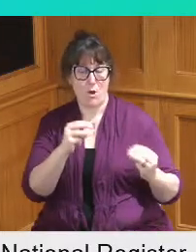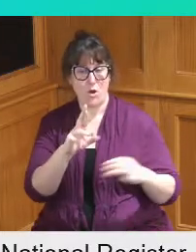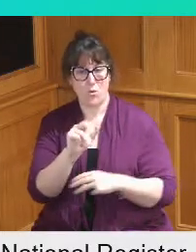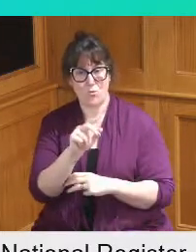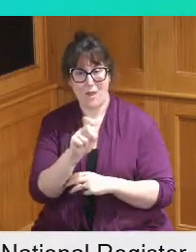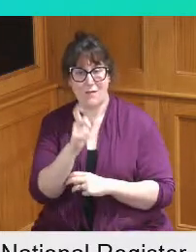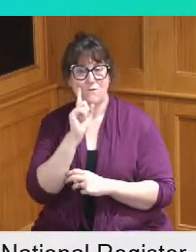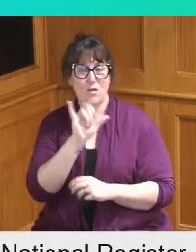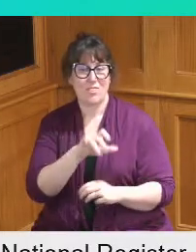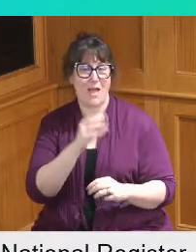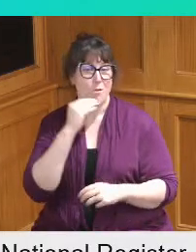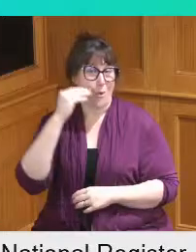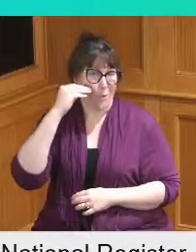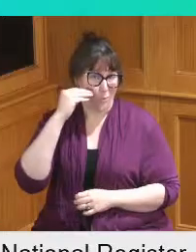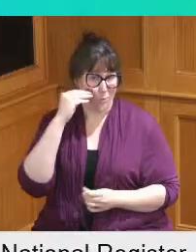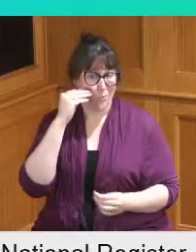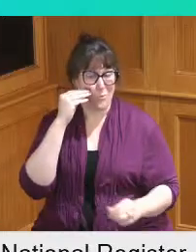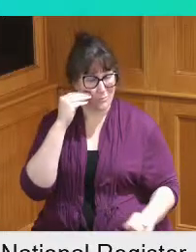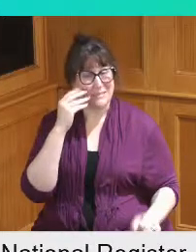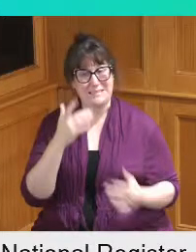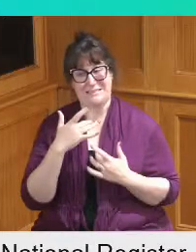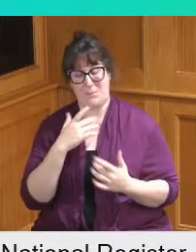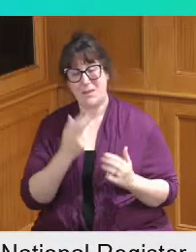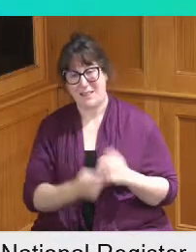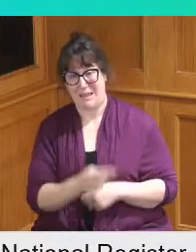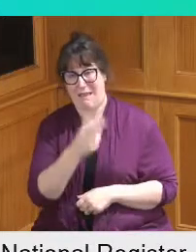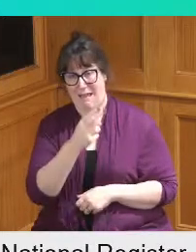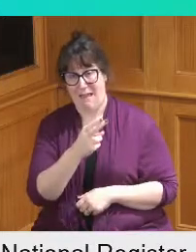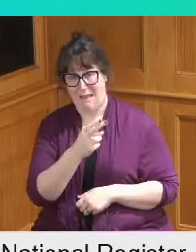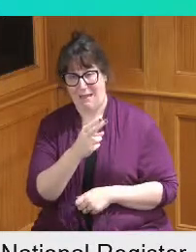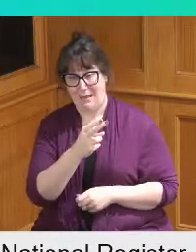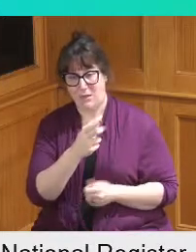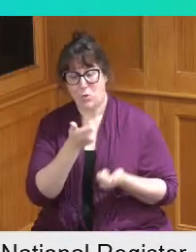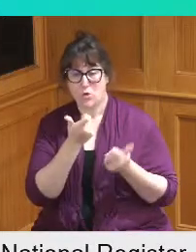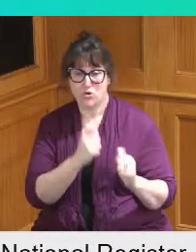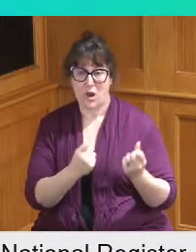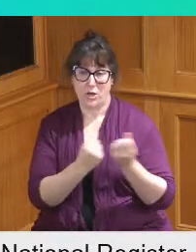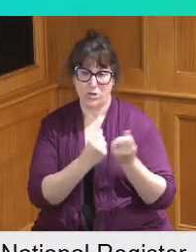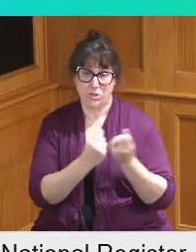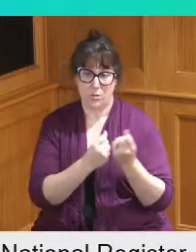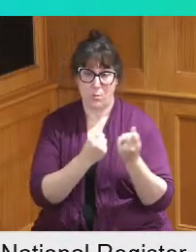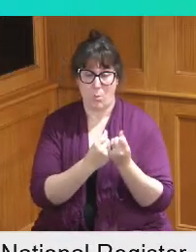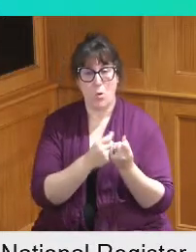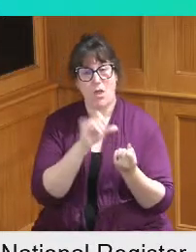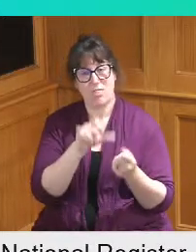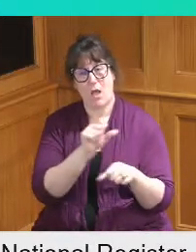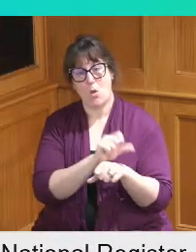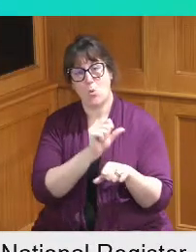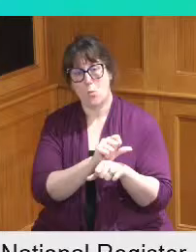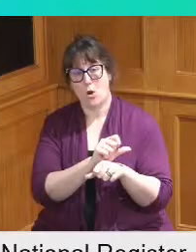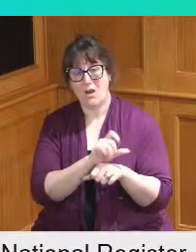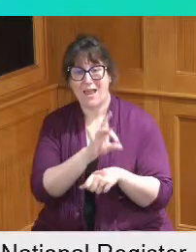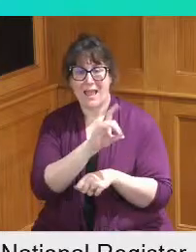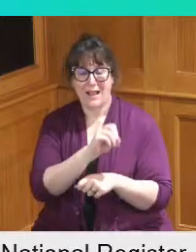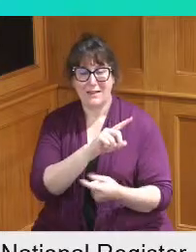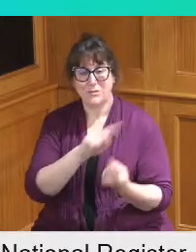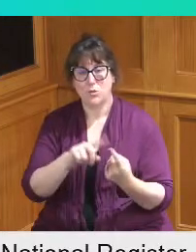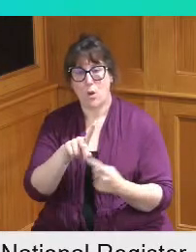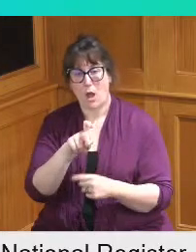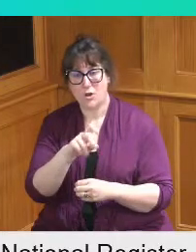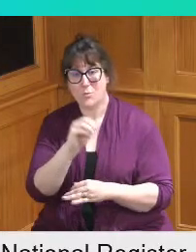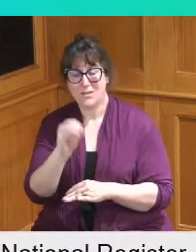basically ends up necessarily being higher than what you're looking for if you're trying to support a workforce population at 80 to 100% of the area median